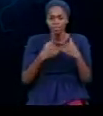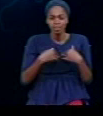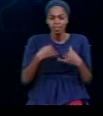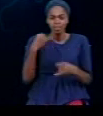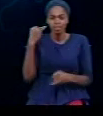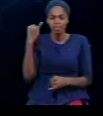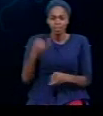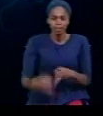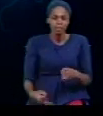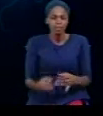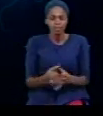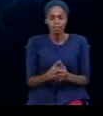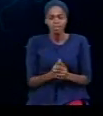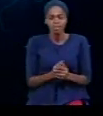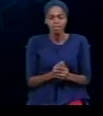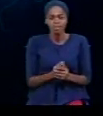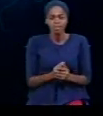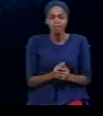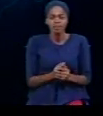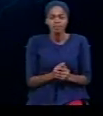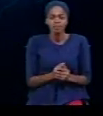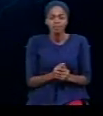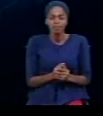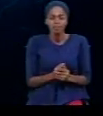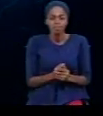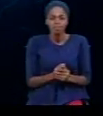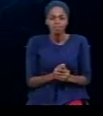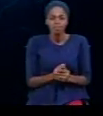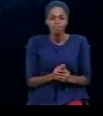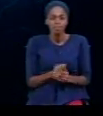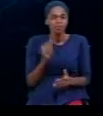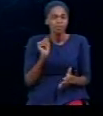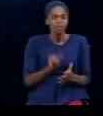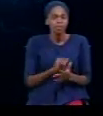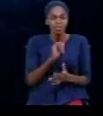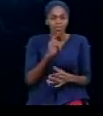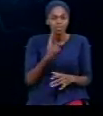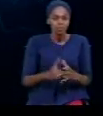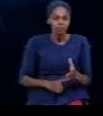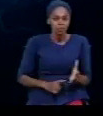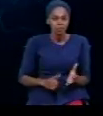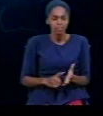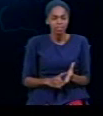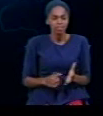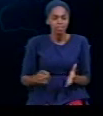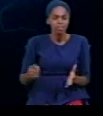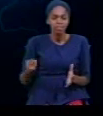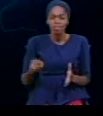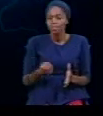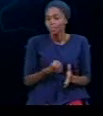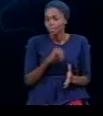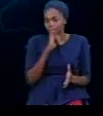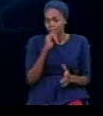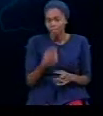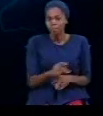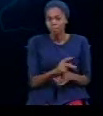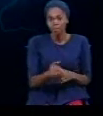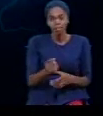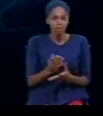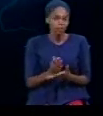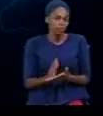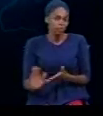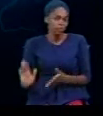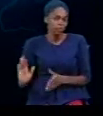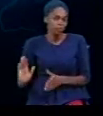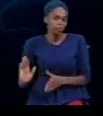not absolute. It's applicable in some cases. This program started on